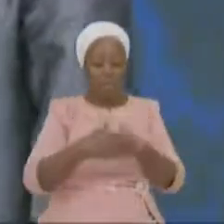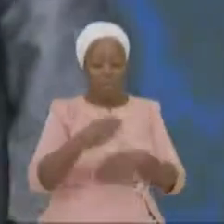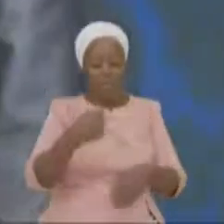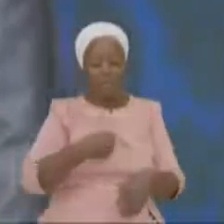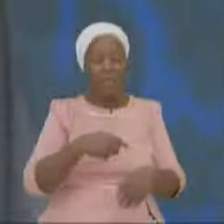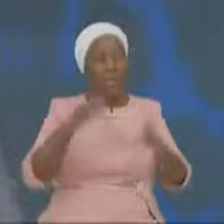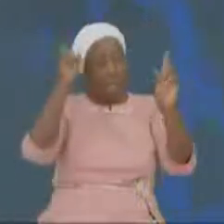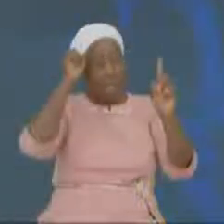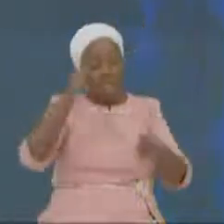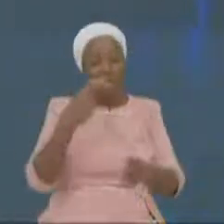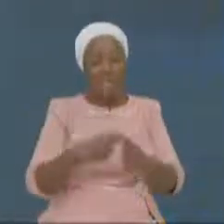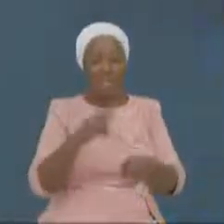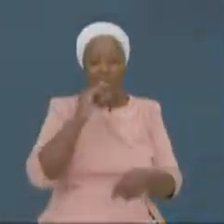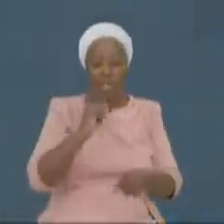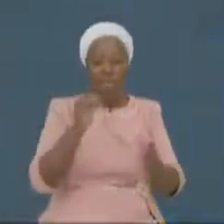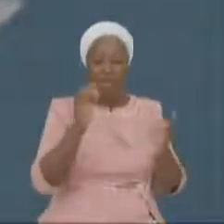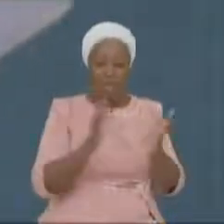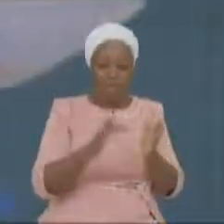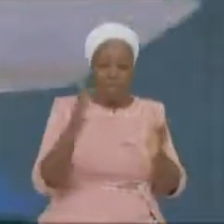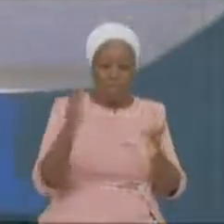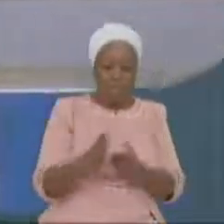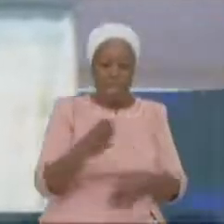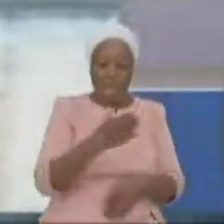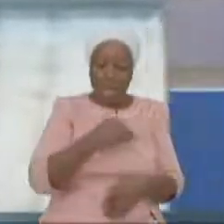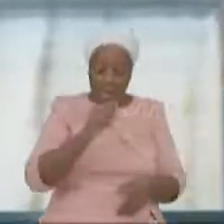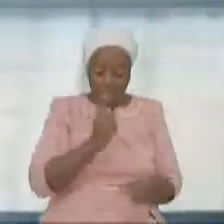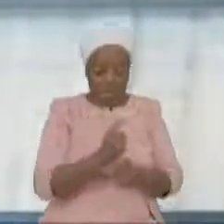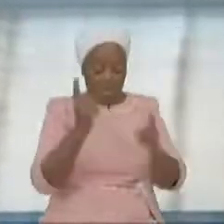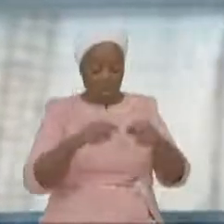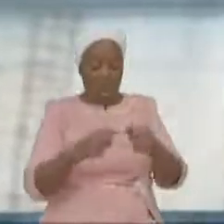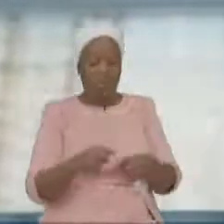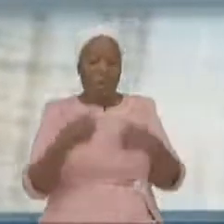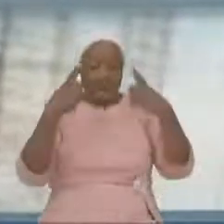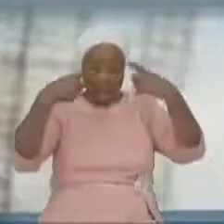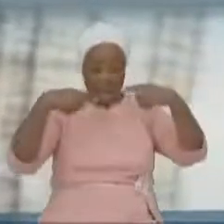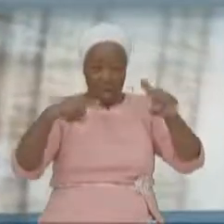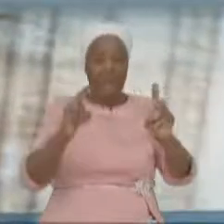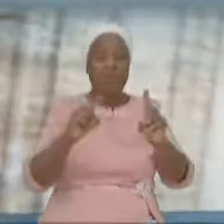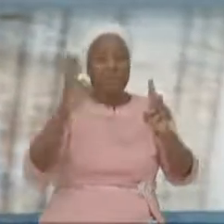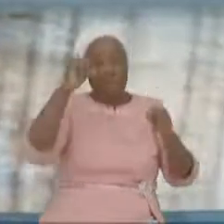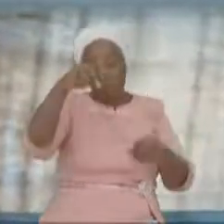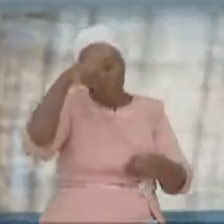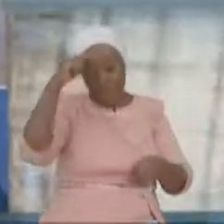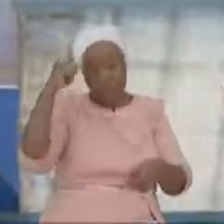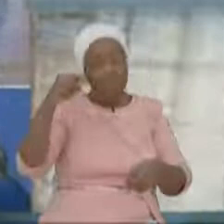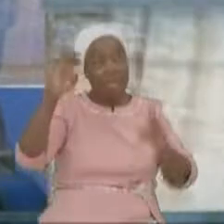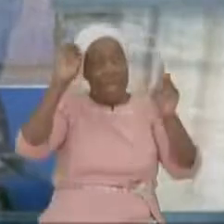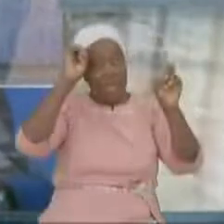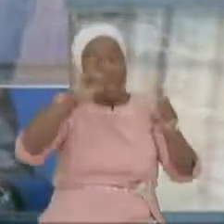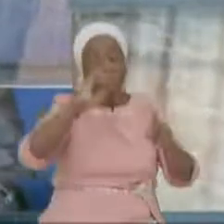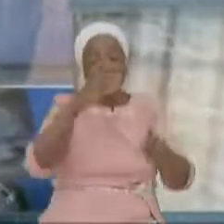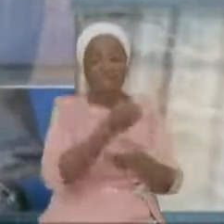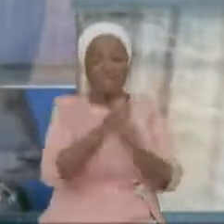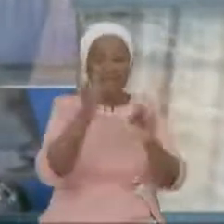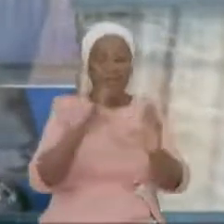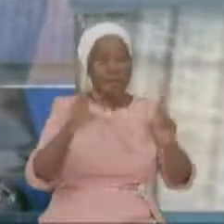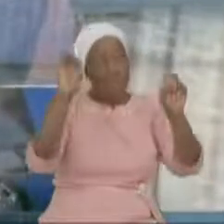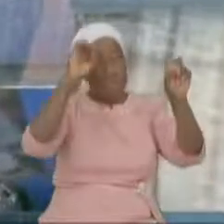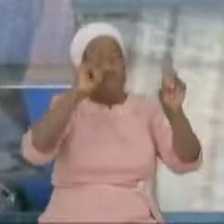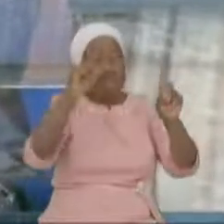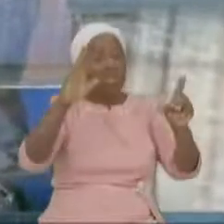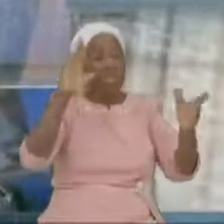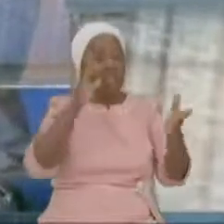is Jesus. I am the forerunner, but he is the Savior. He is the bridegroom.